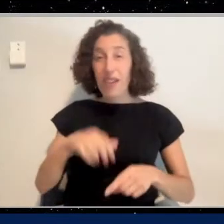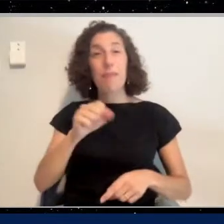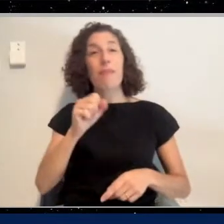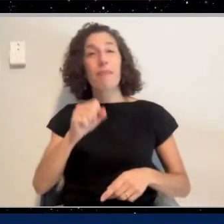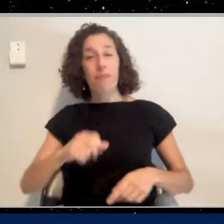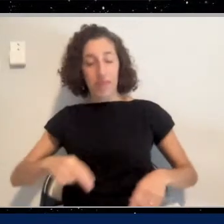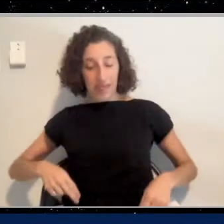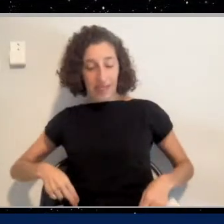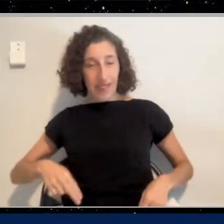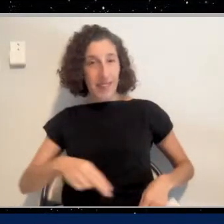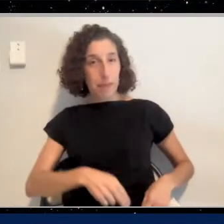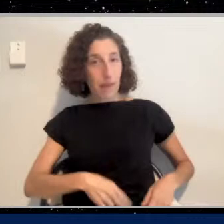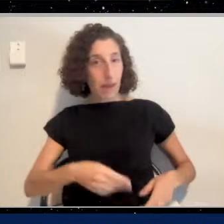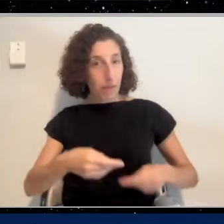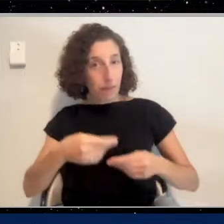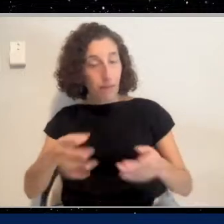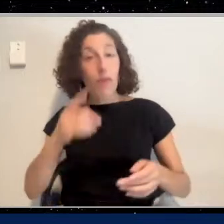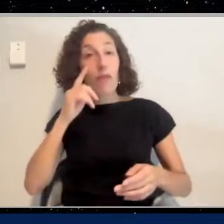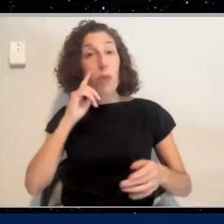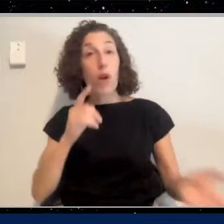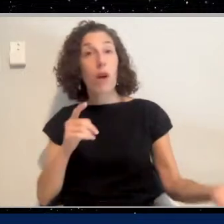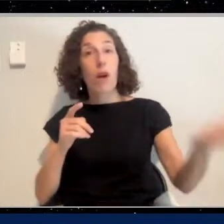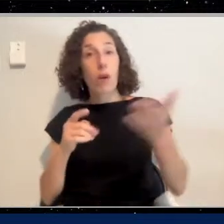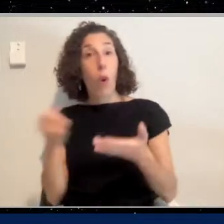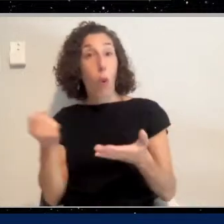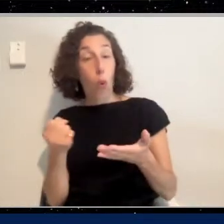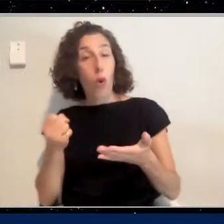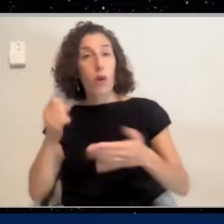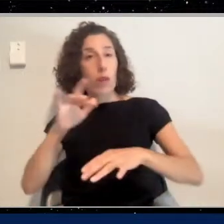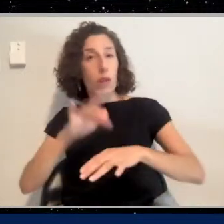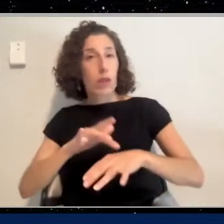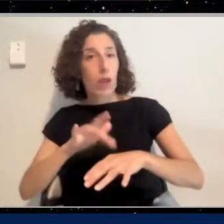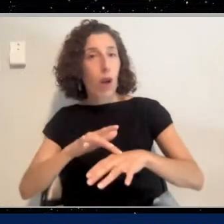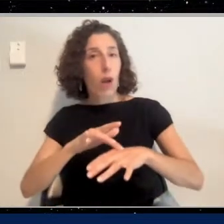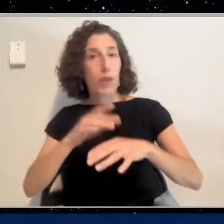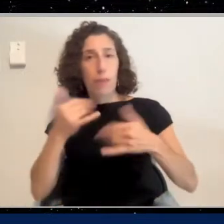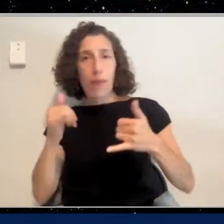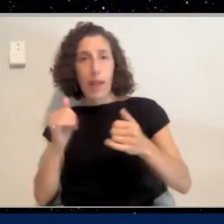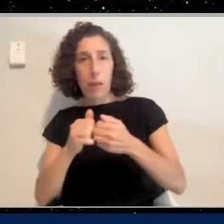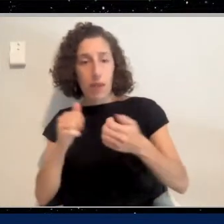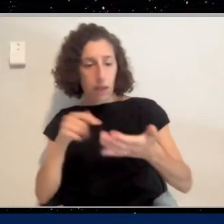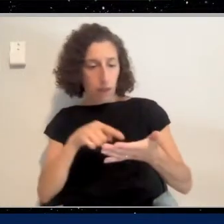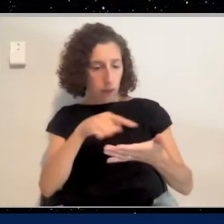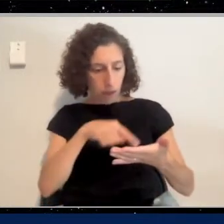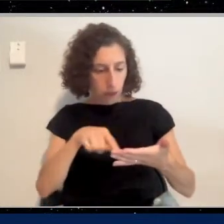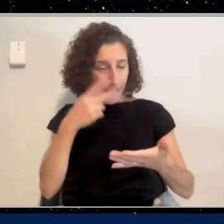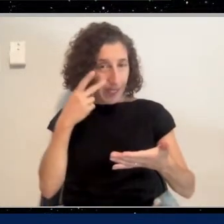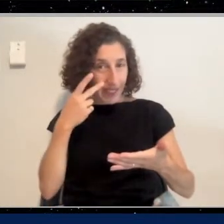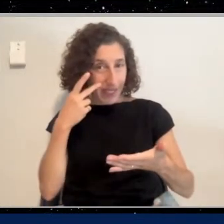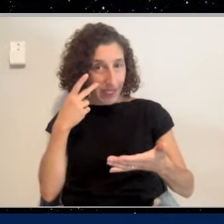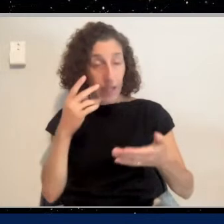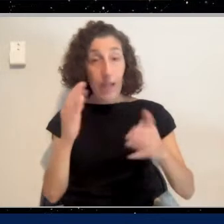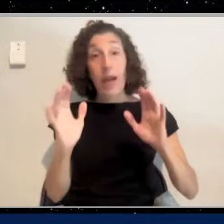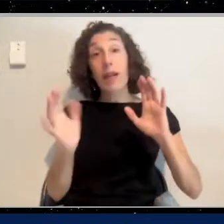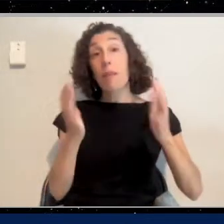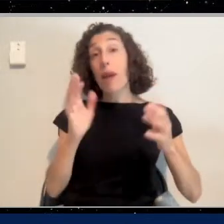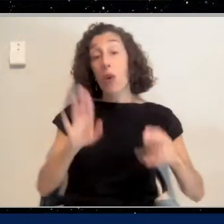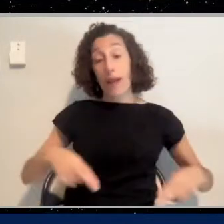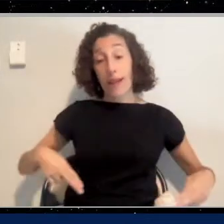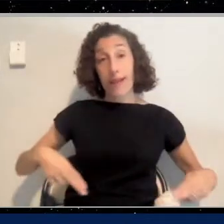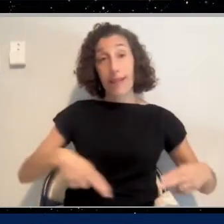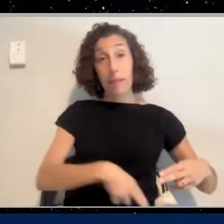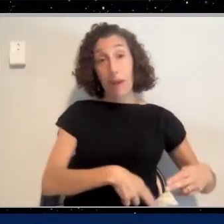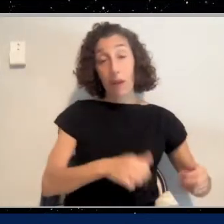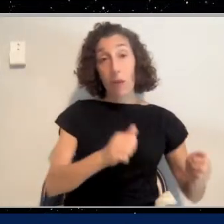explore, and compare a Concorde seatbelt to your seatbelt in your car. What's similar and different and things like